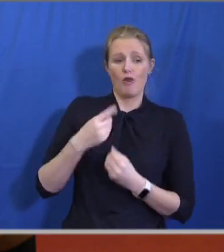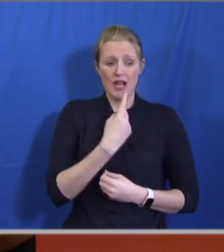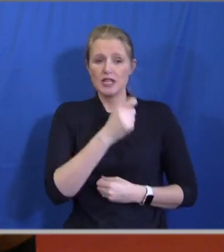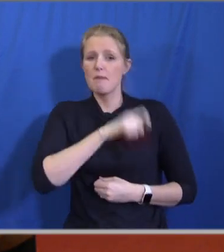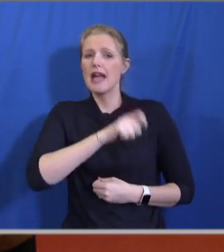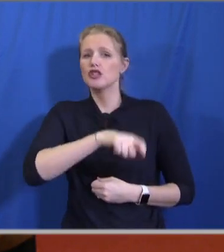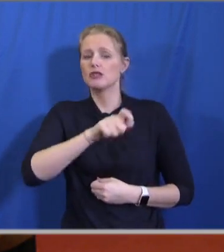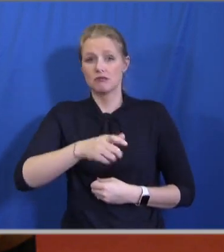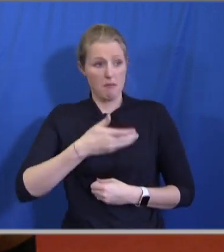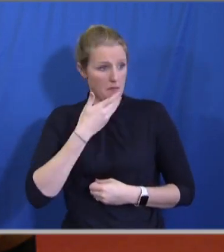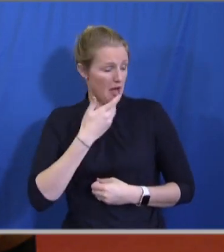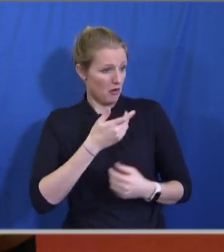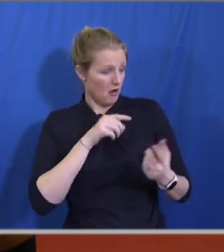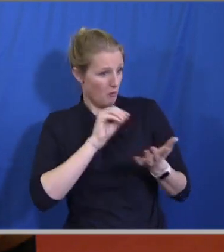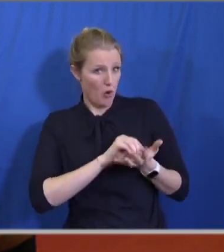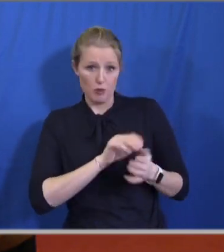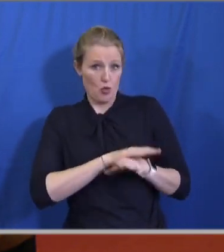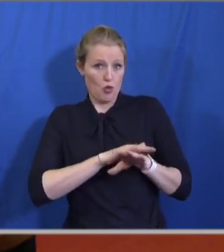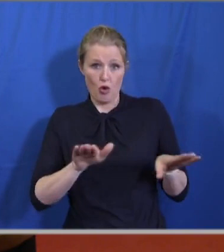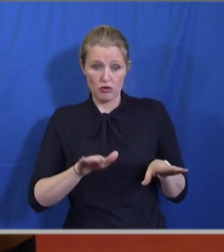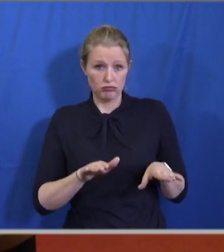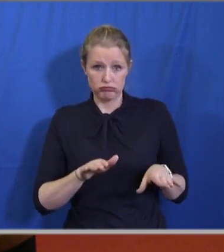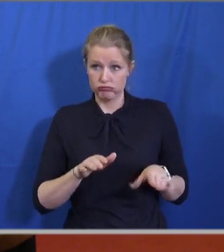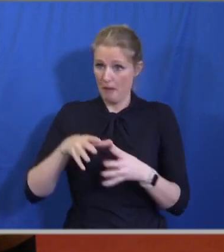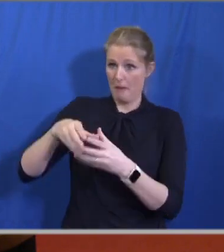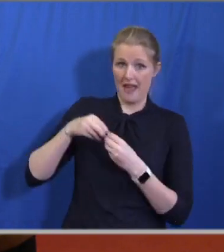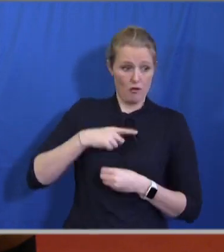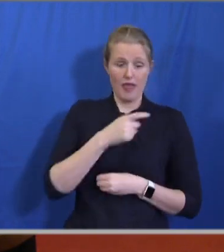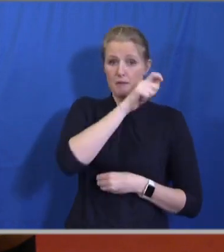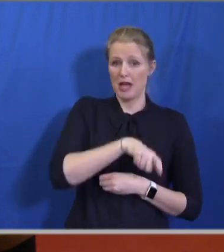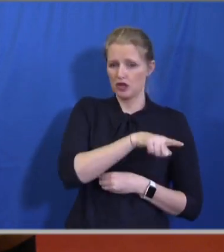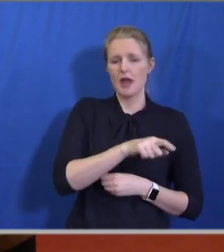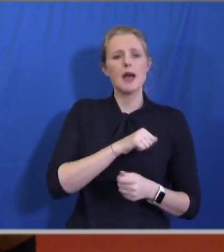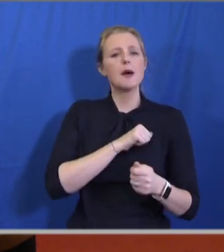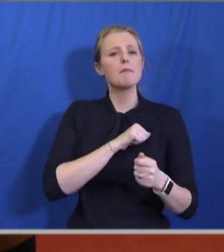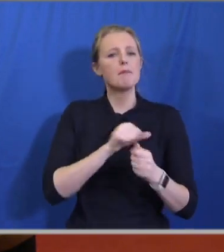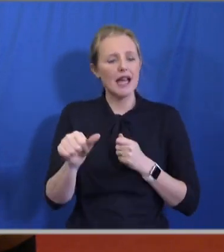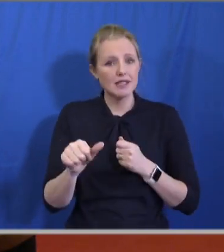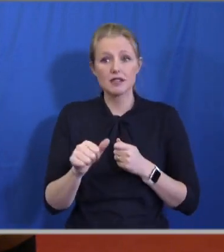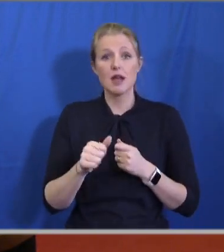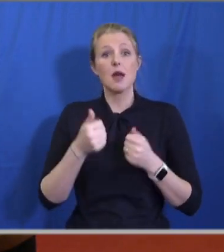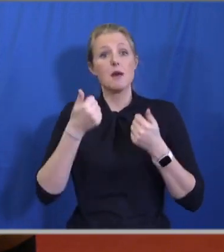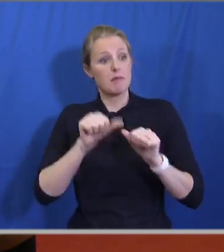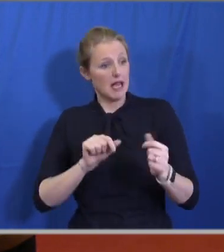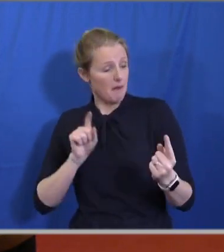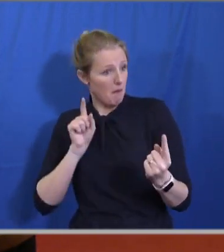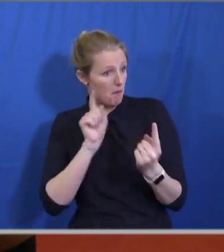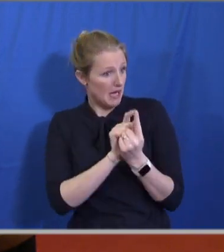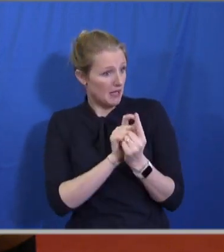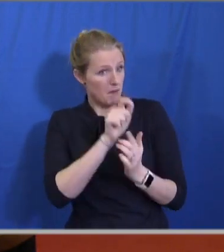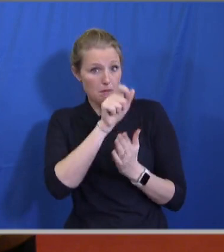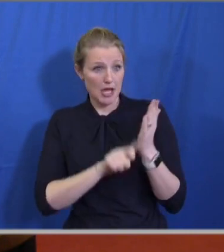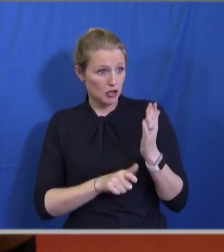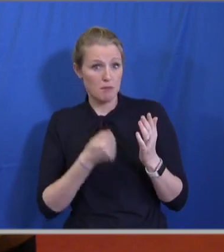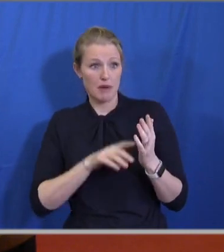whether they see them or not. Would it not be an idea to actually pay them per appointment?